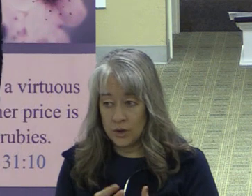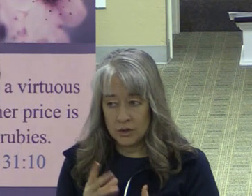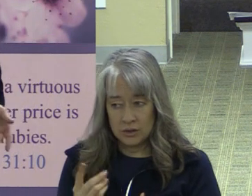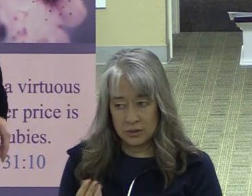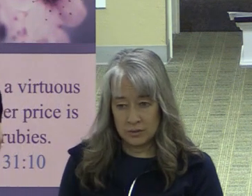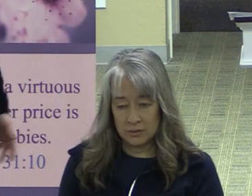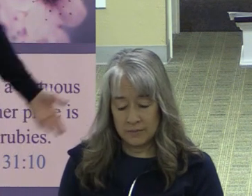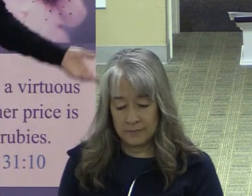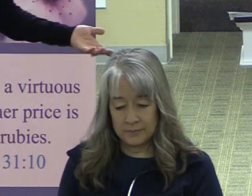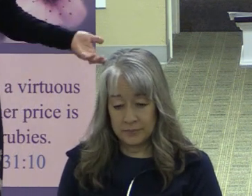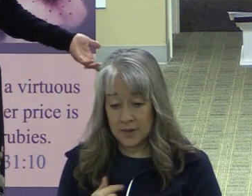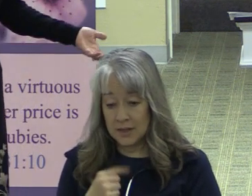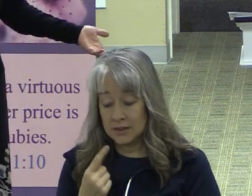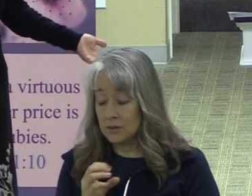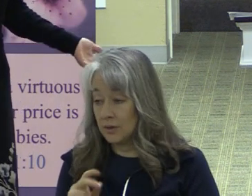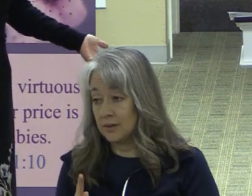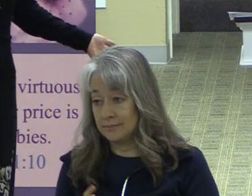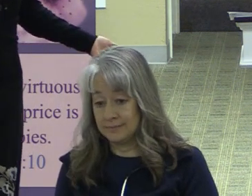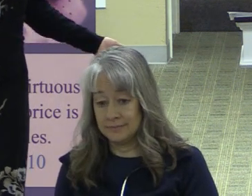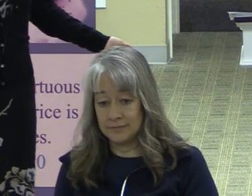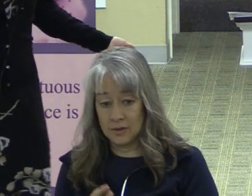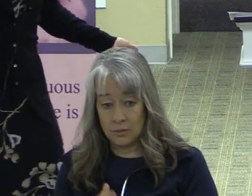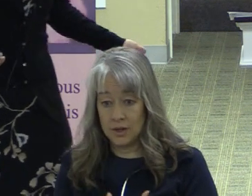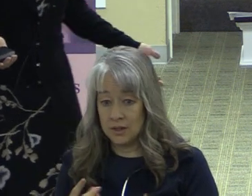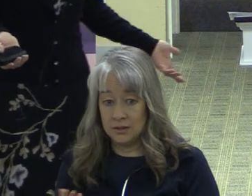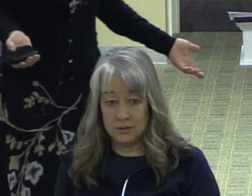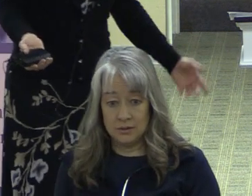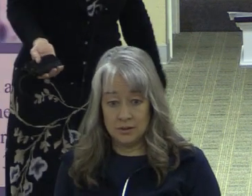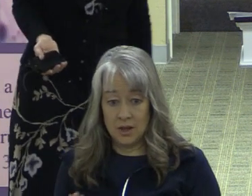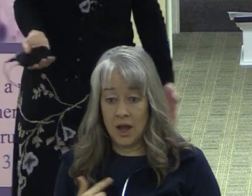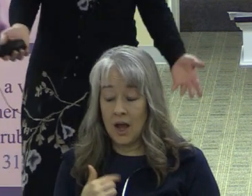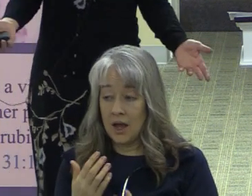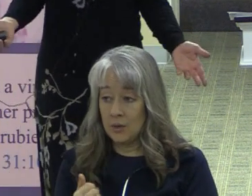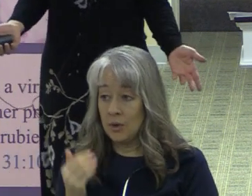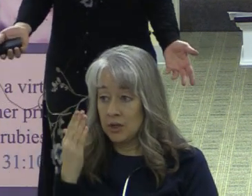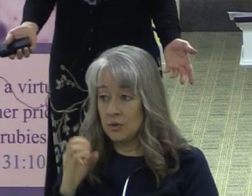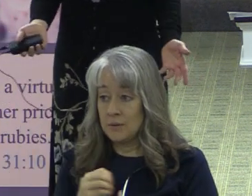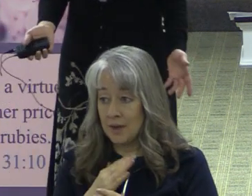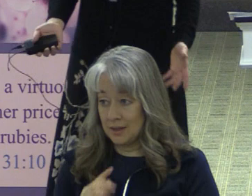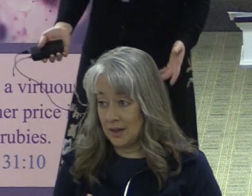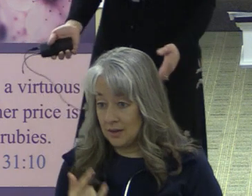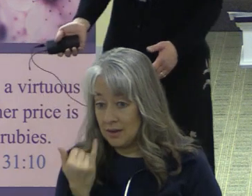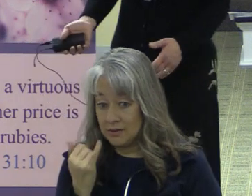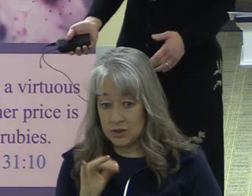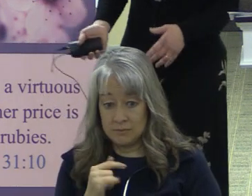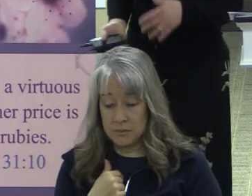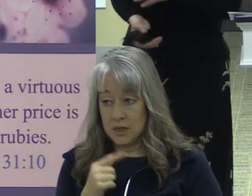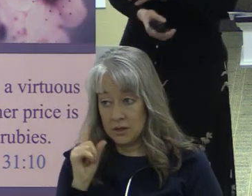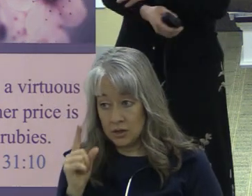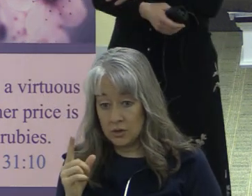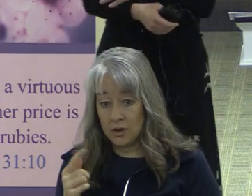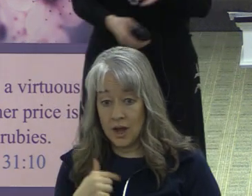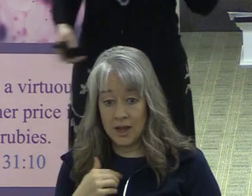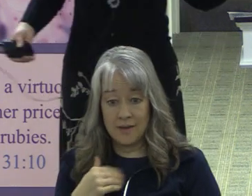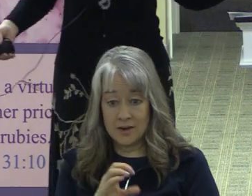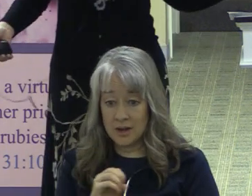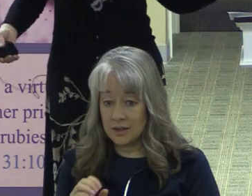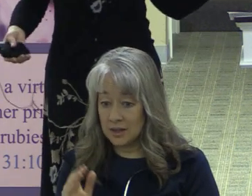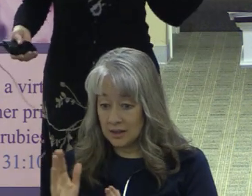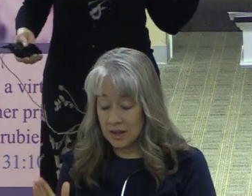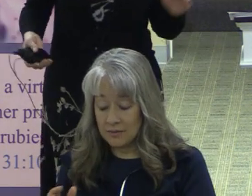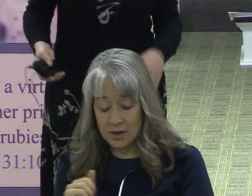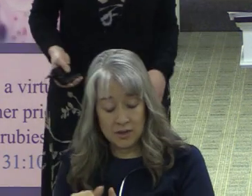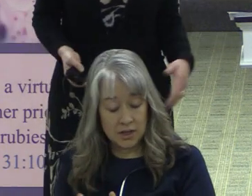going to do? And I said, okay, what am I going to do? I want you in my life. If it's just me and you and I have nothing